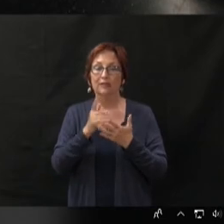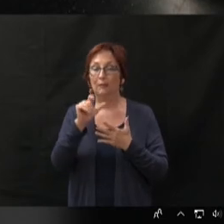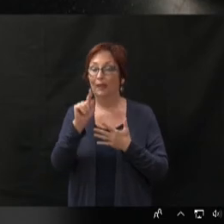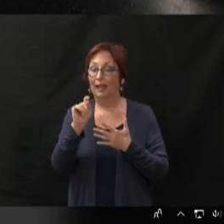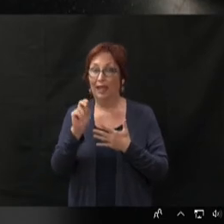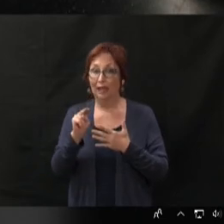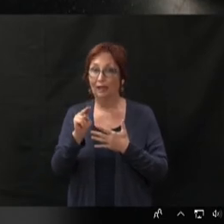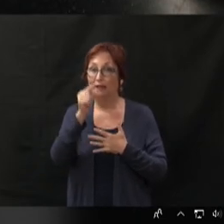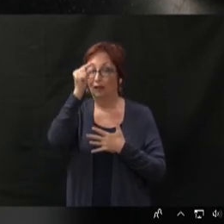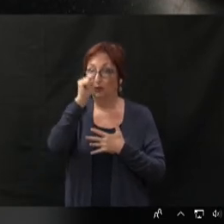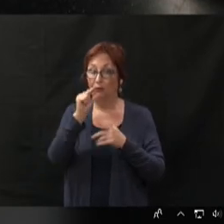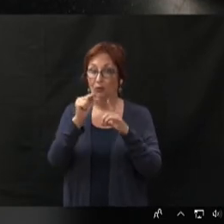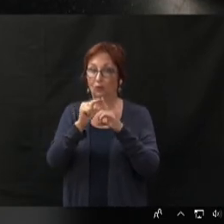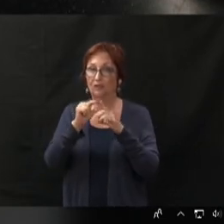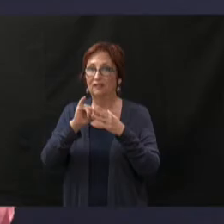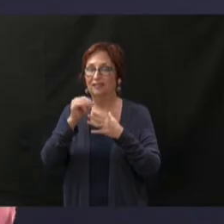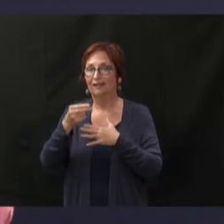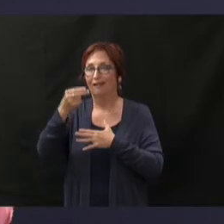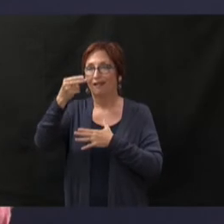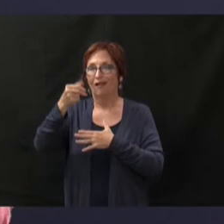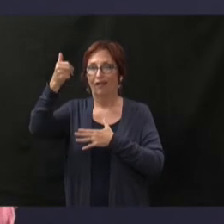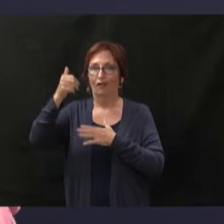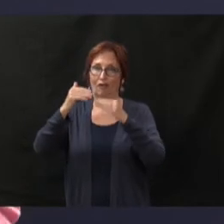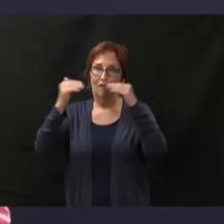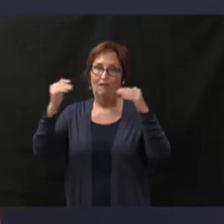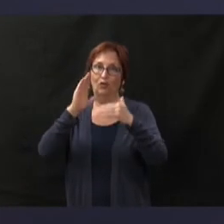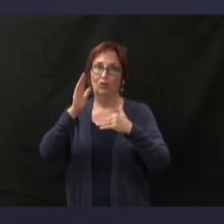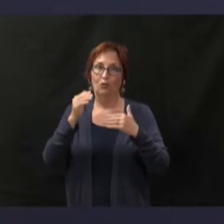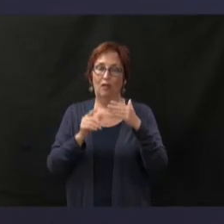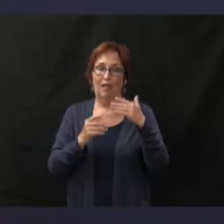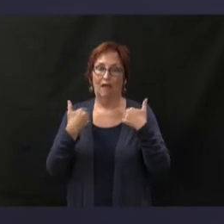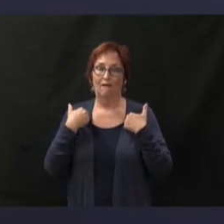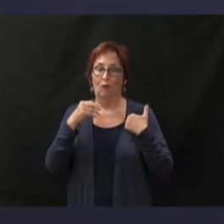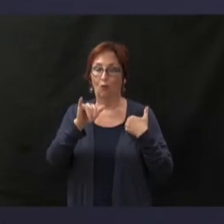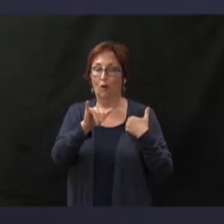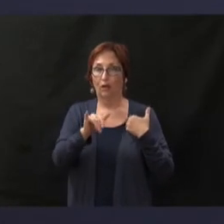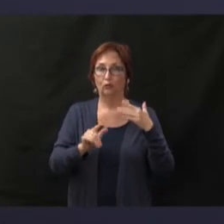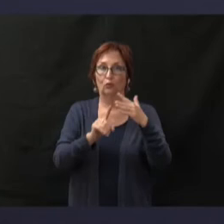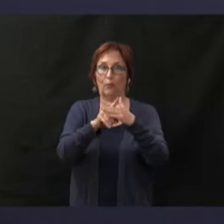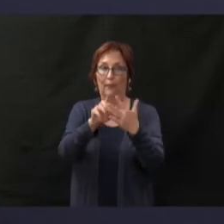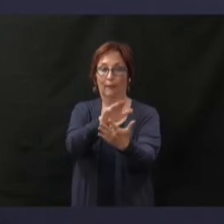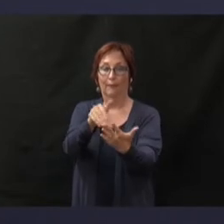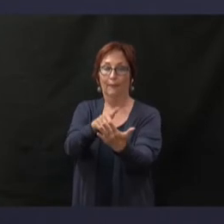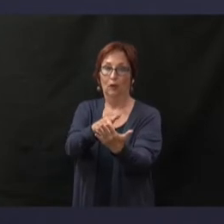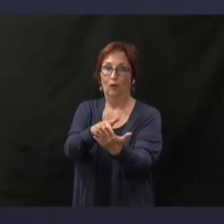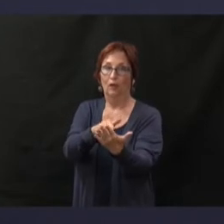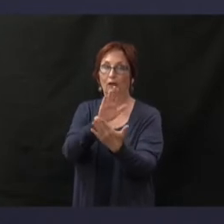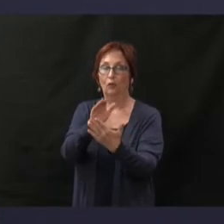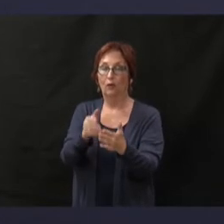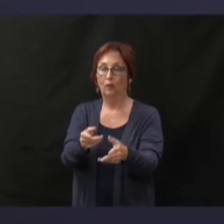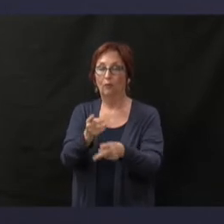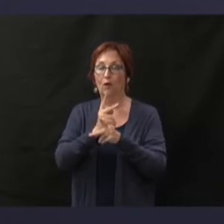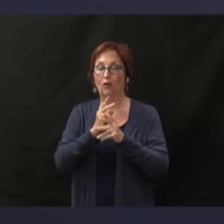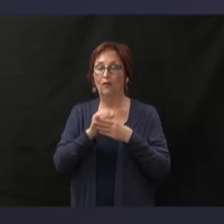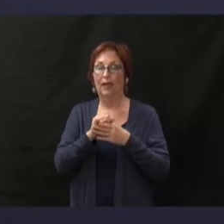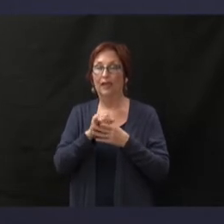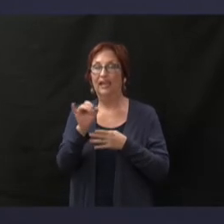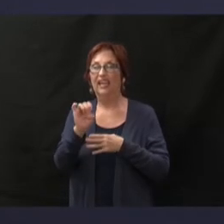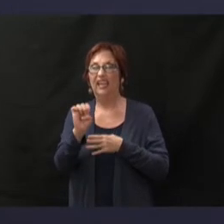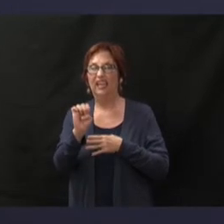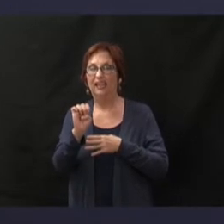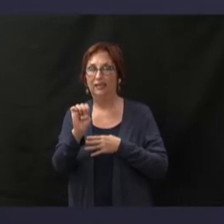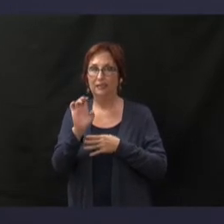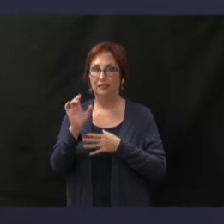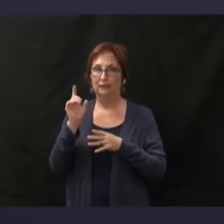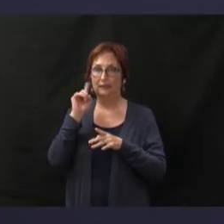are at higher levels, you're going to have Y in the middle, and it's going to borrow the I sound as well, as in